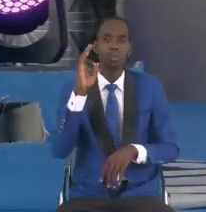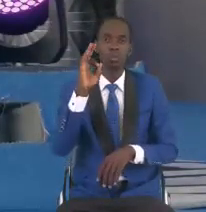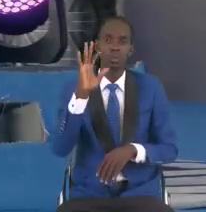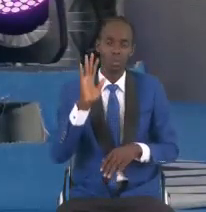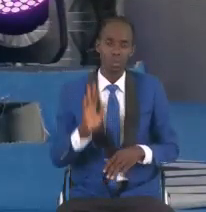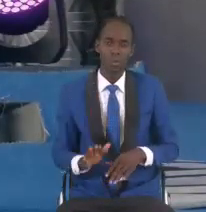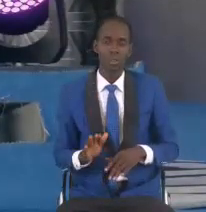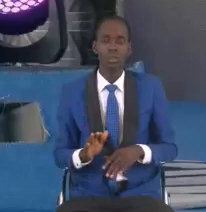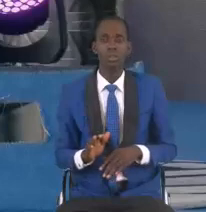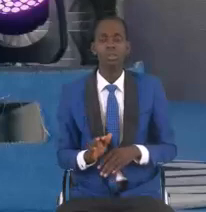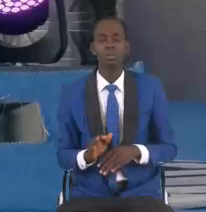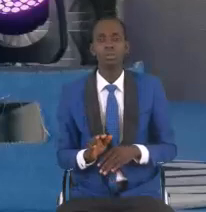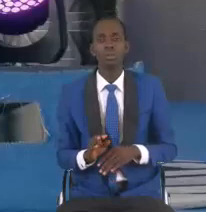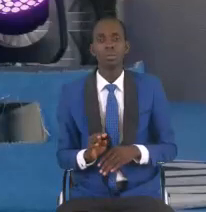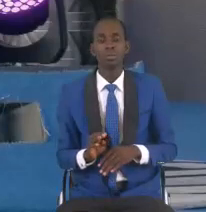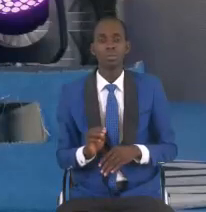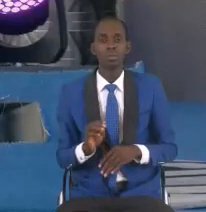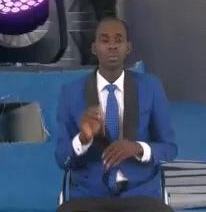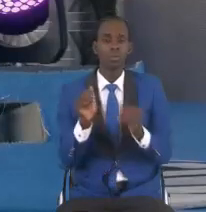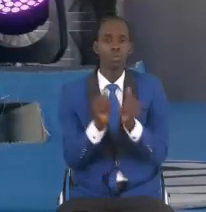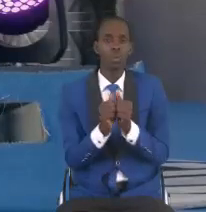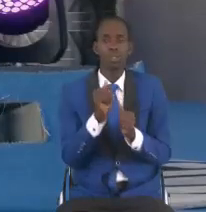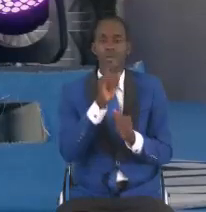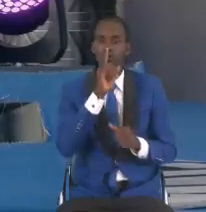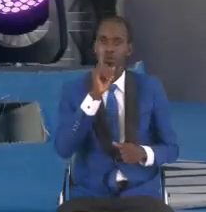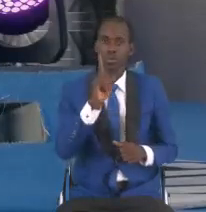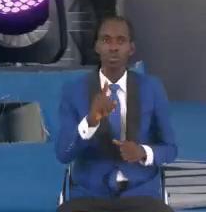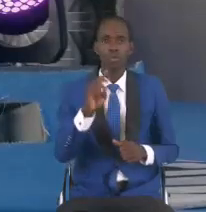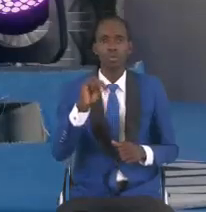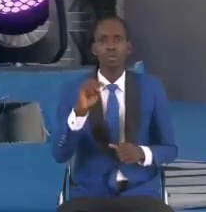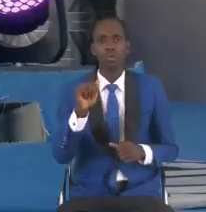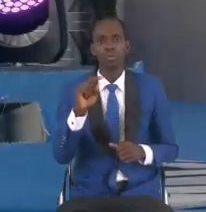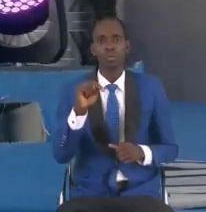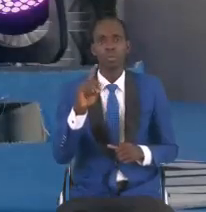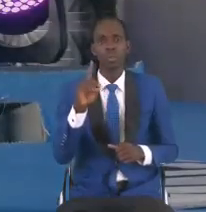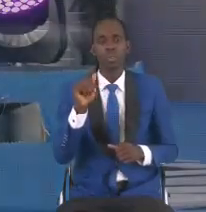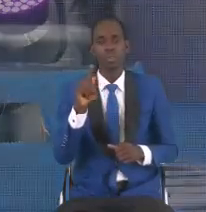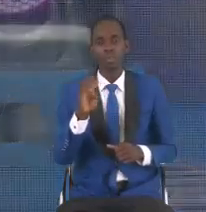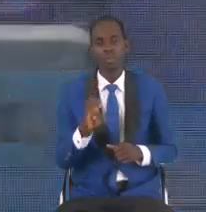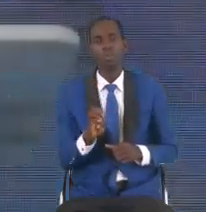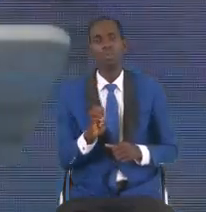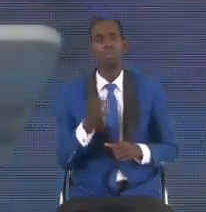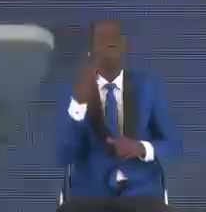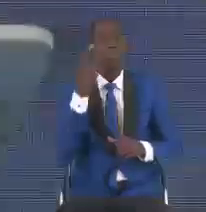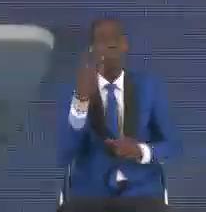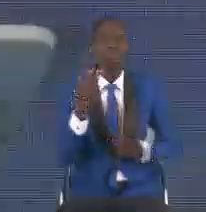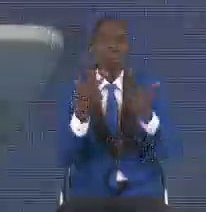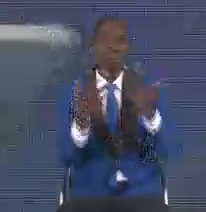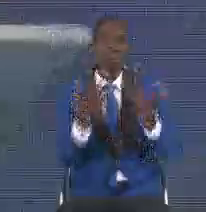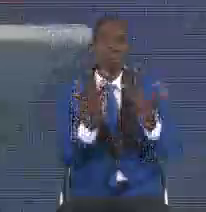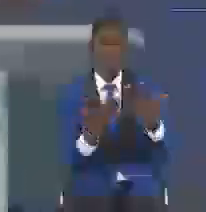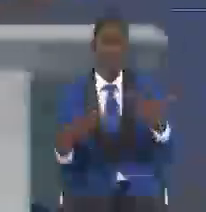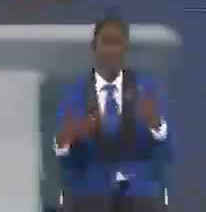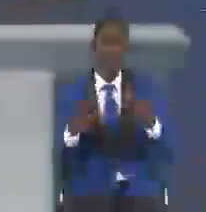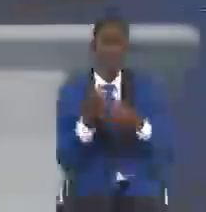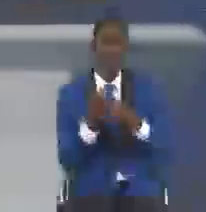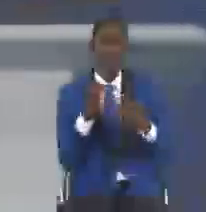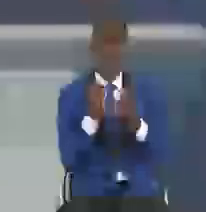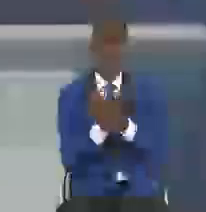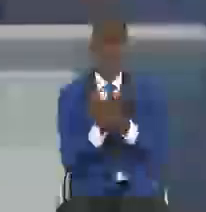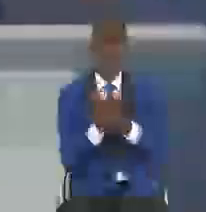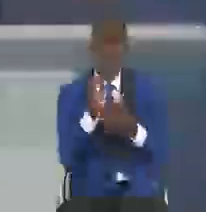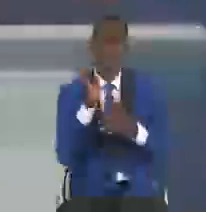absolute mandate. There are three things we're looking at as we look at the chapter. Number